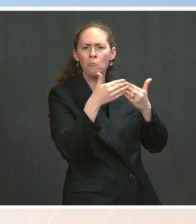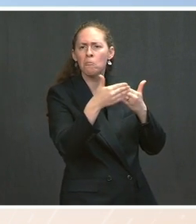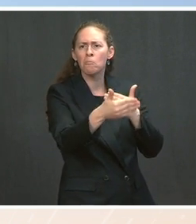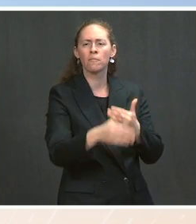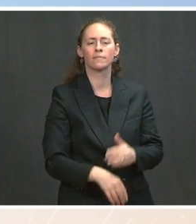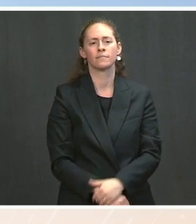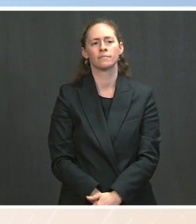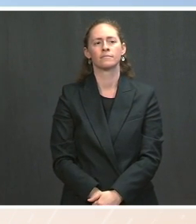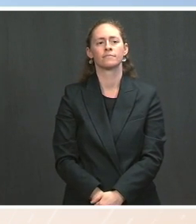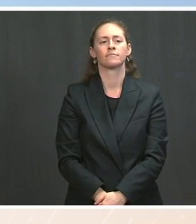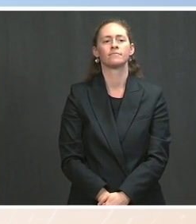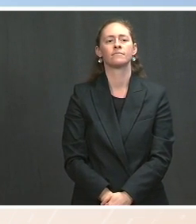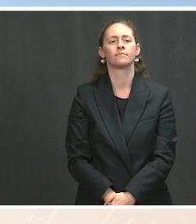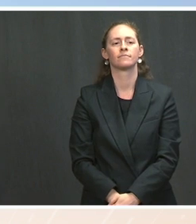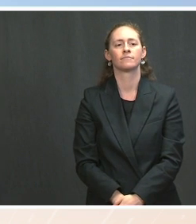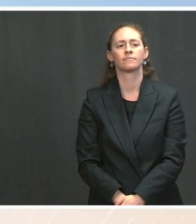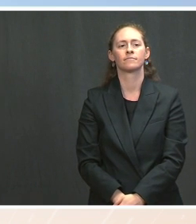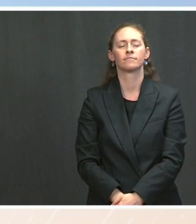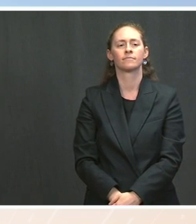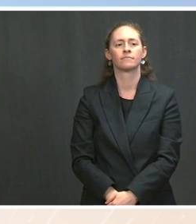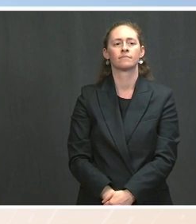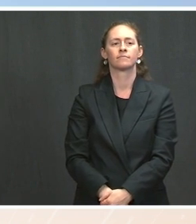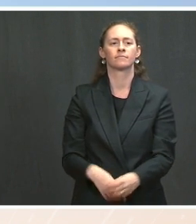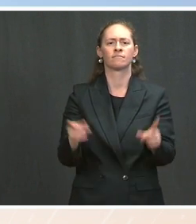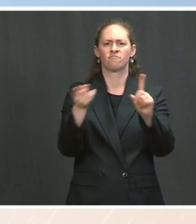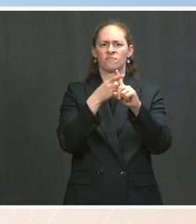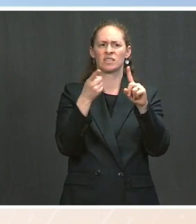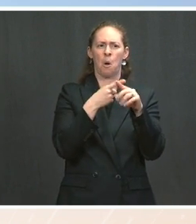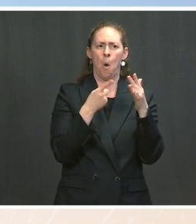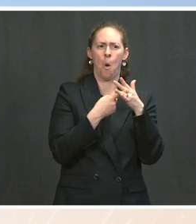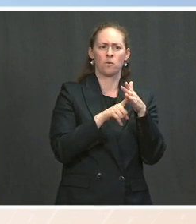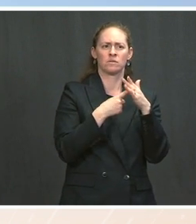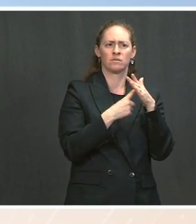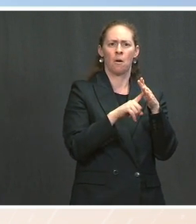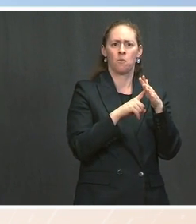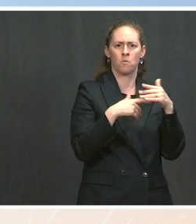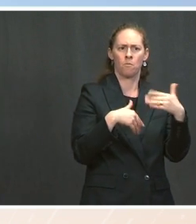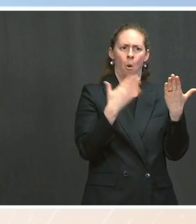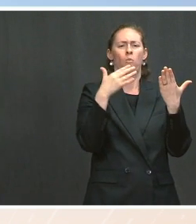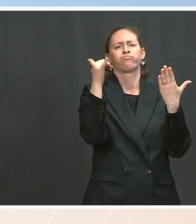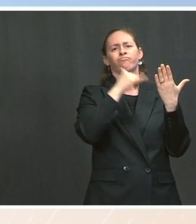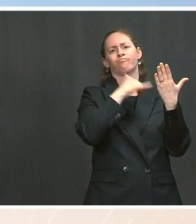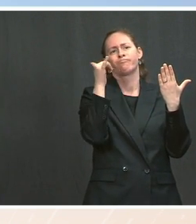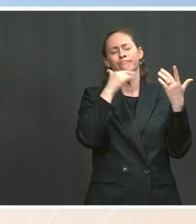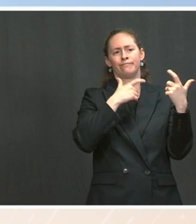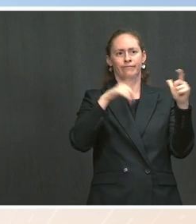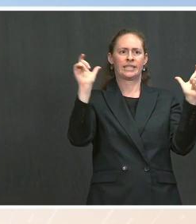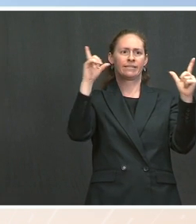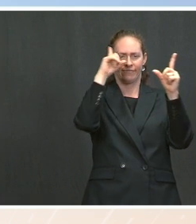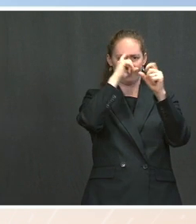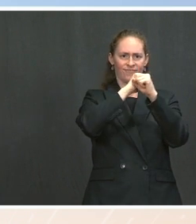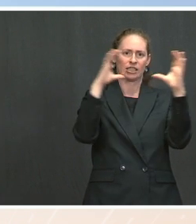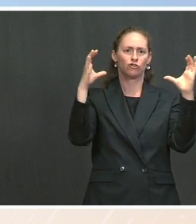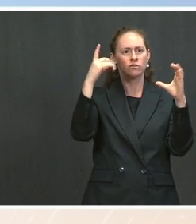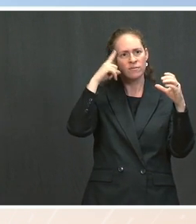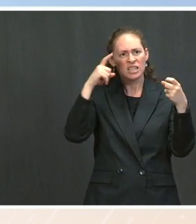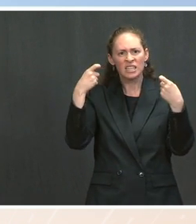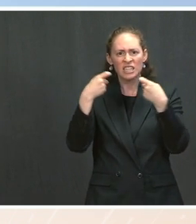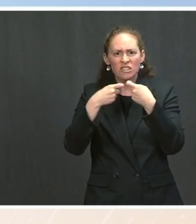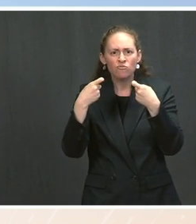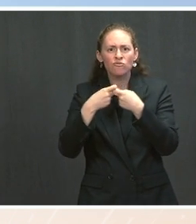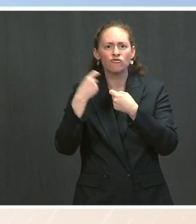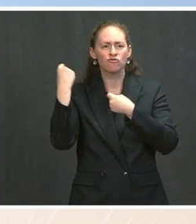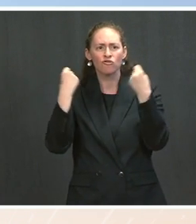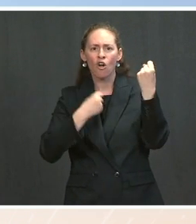for electric vehicles. I think you referenced this a little bit before, but a lot of GOP skepticism about some of those plans. So in the counter proposal, are you